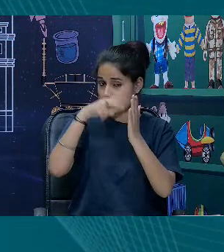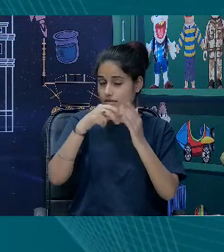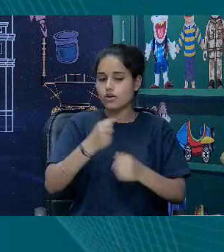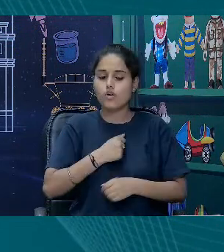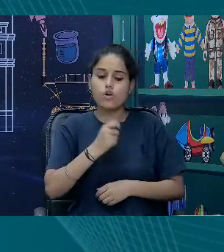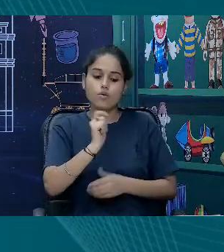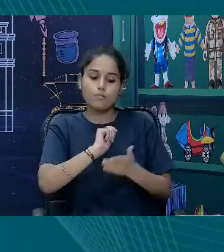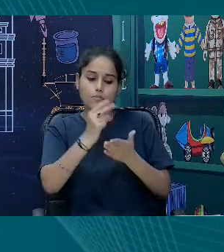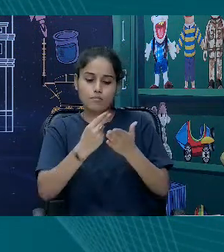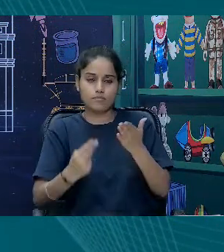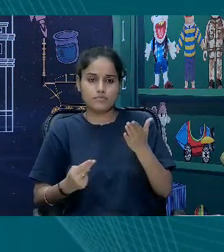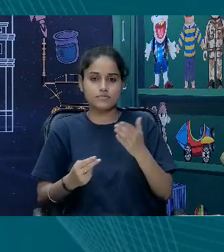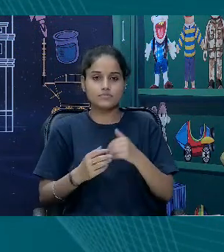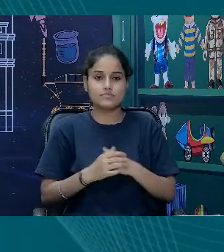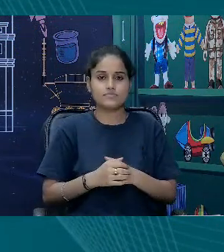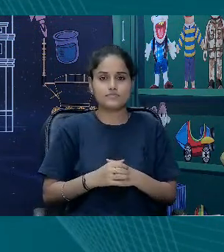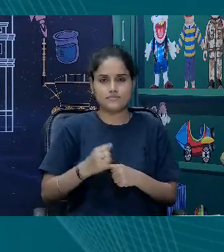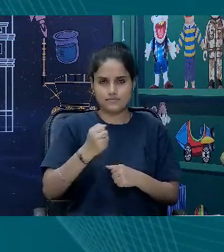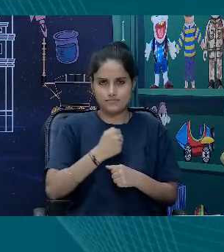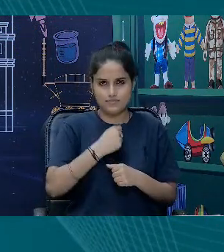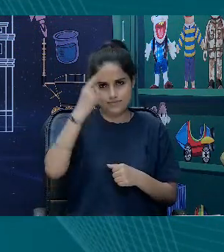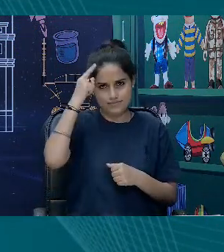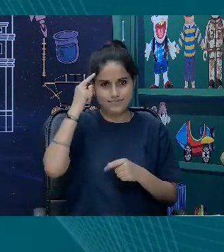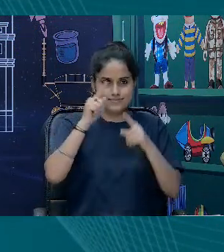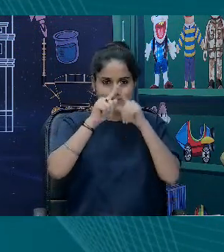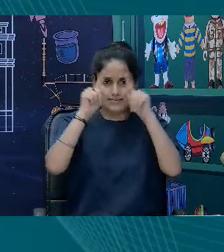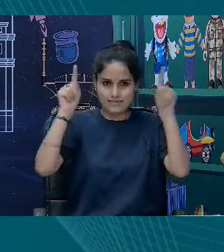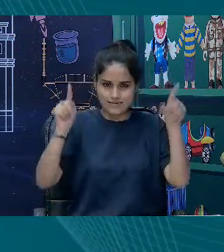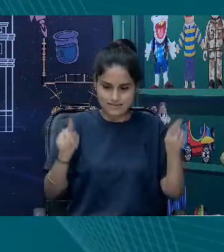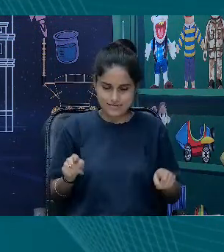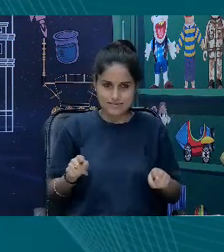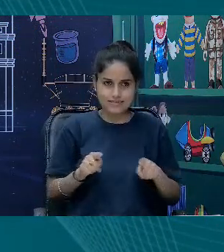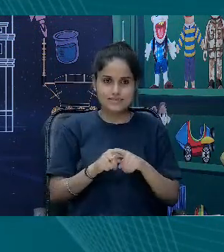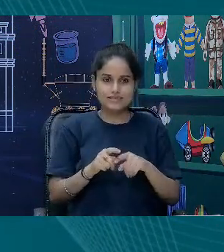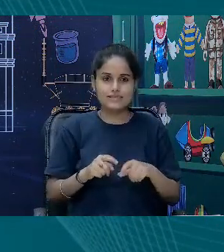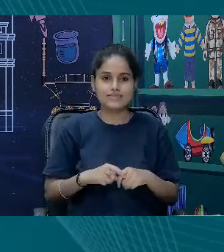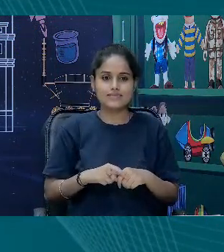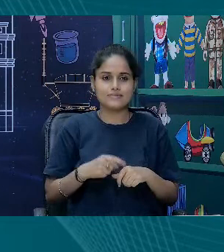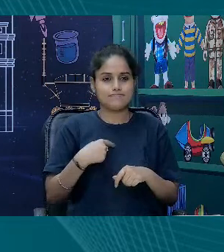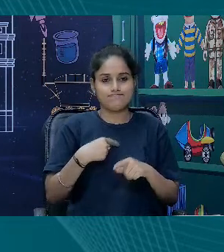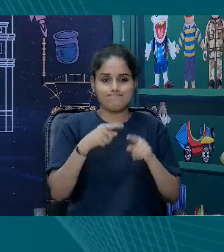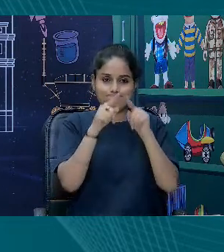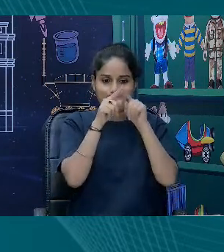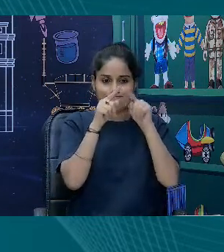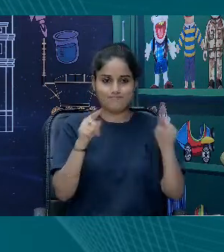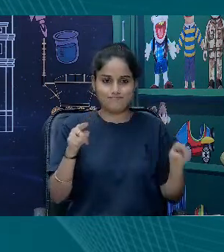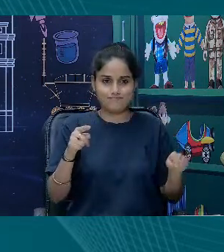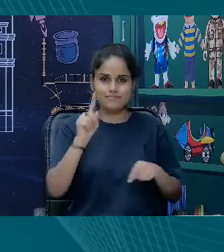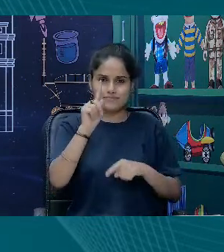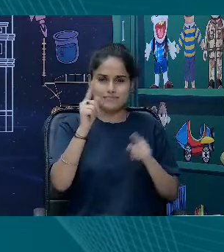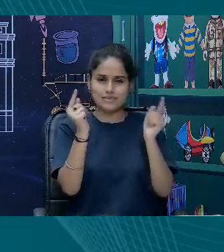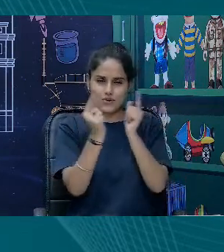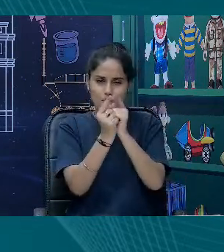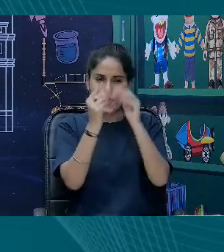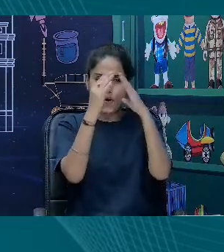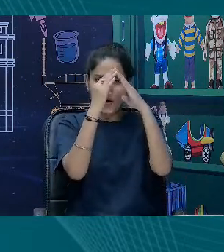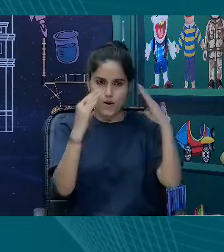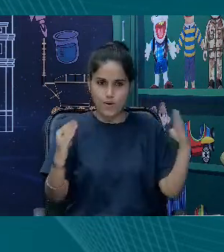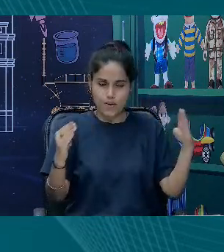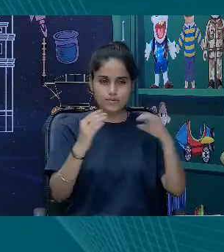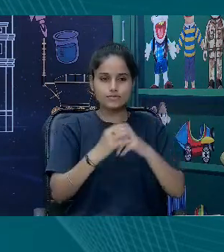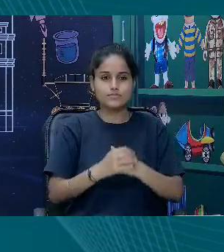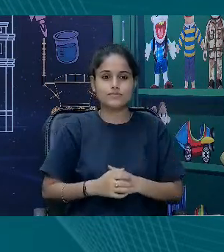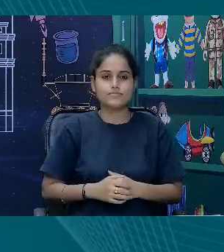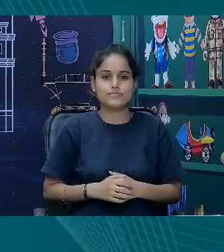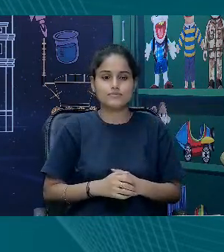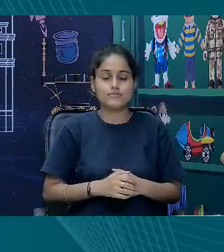you. Yeah. On my blackboard, Yes. I can draw Yes. one little house